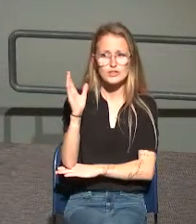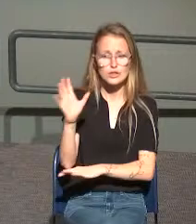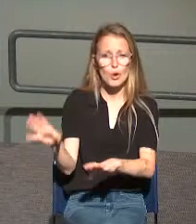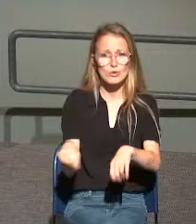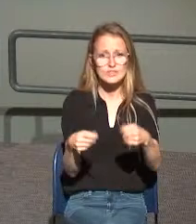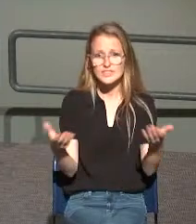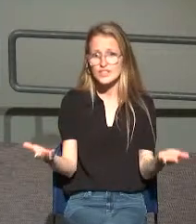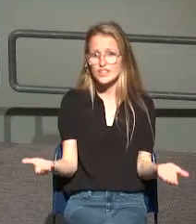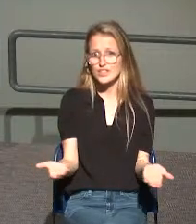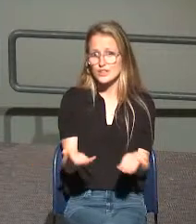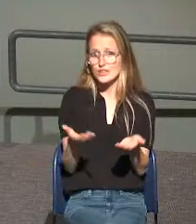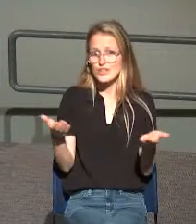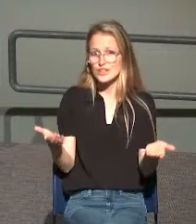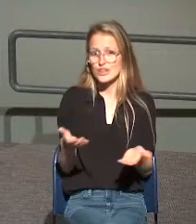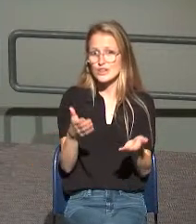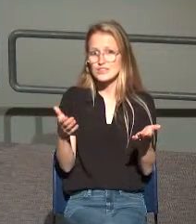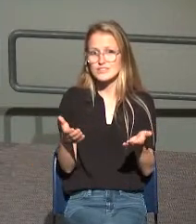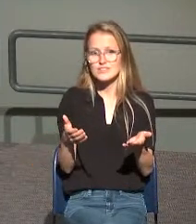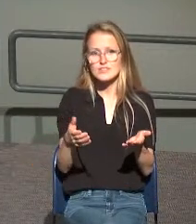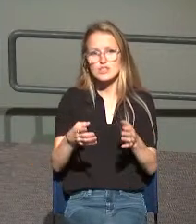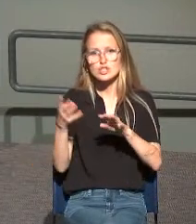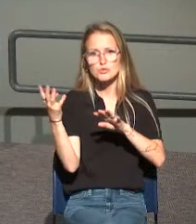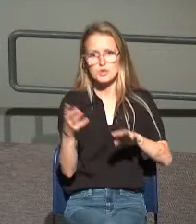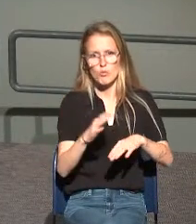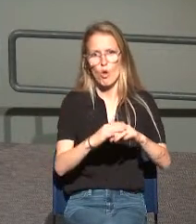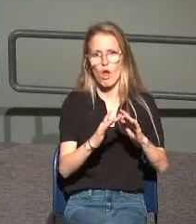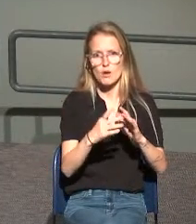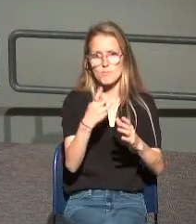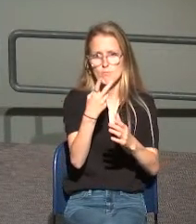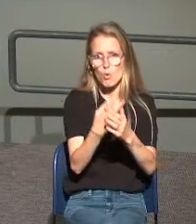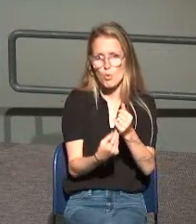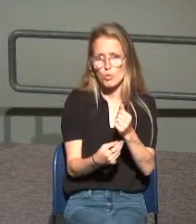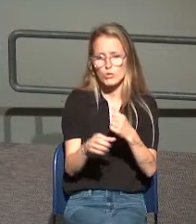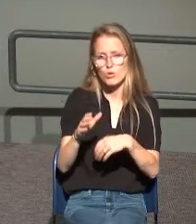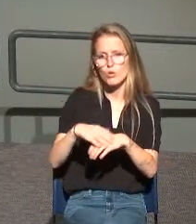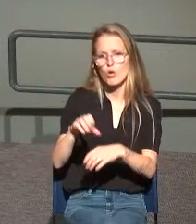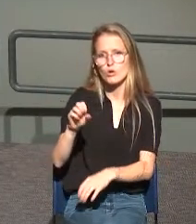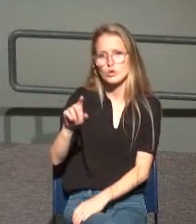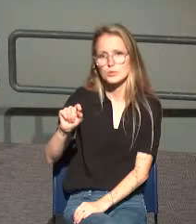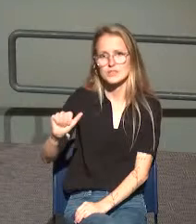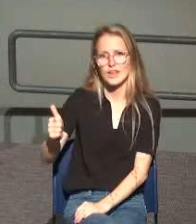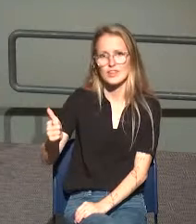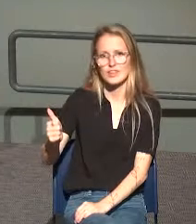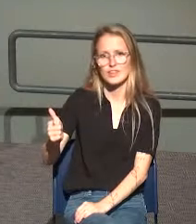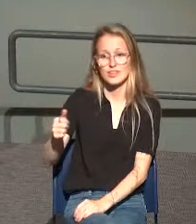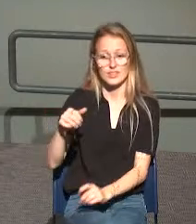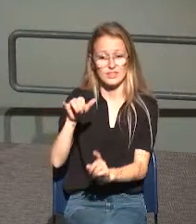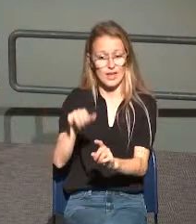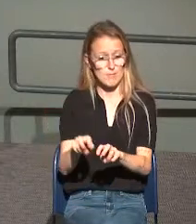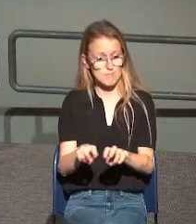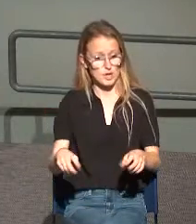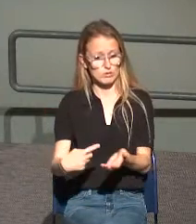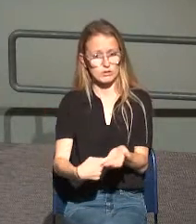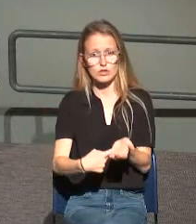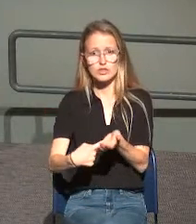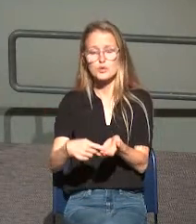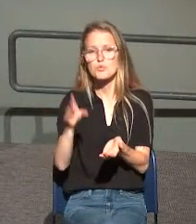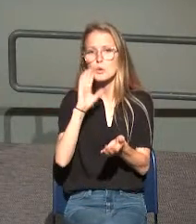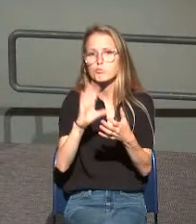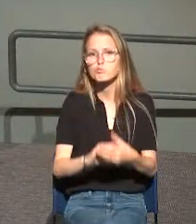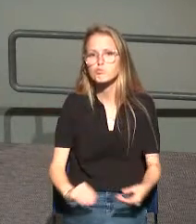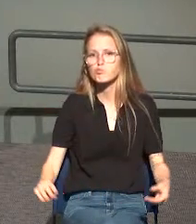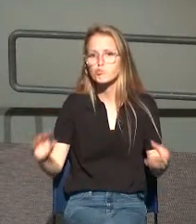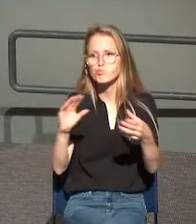here at the Udvar-Hazy Center and streaming online on October 10th. That panel discussion will tell stories